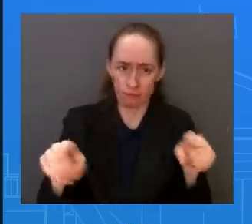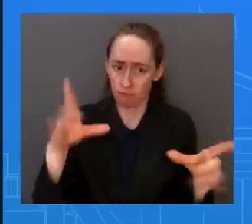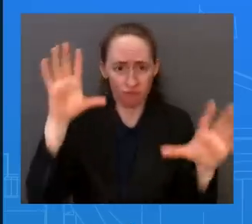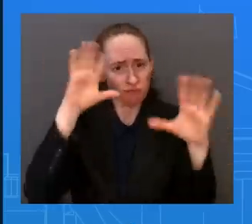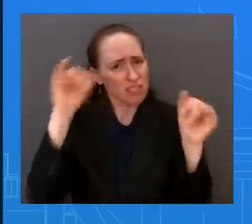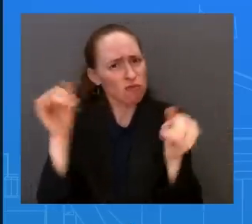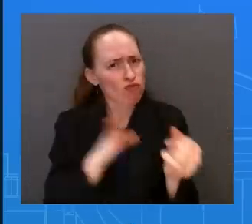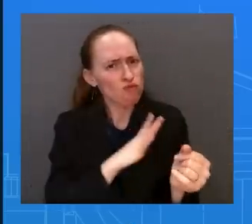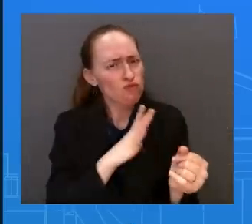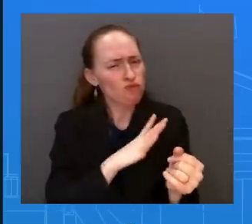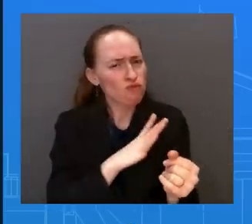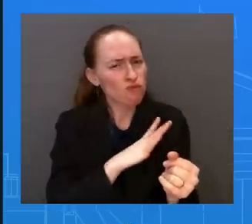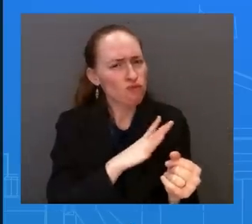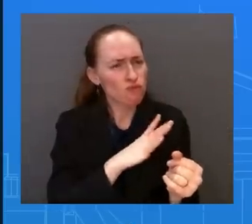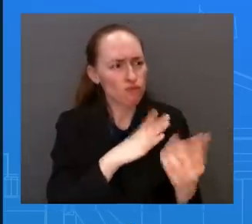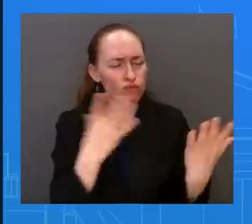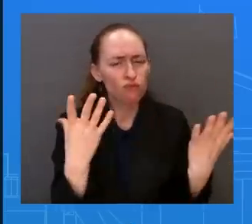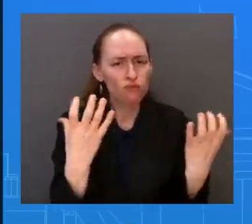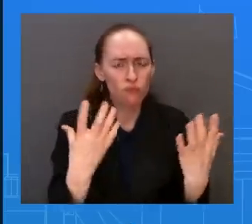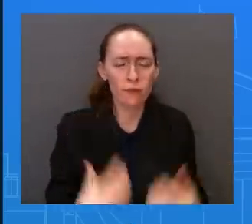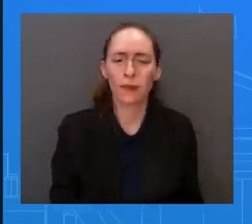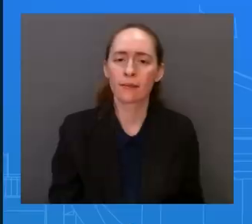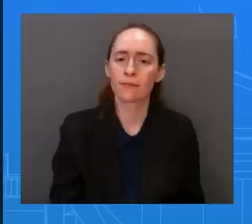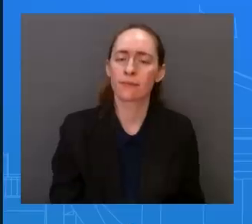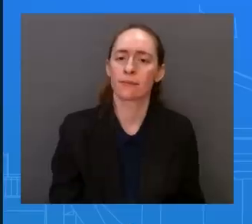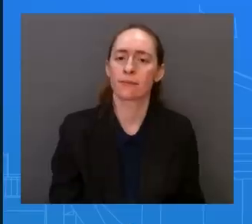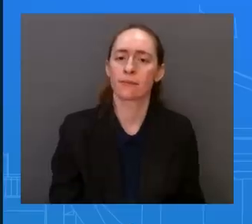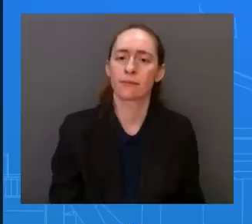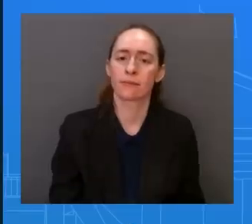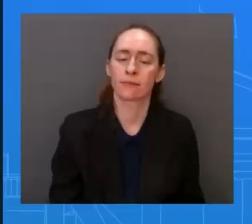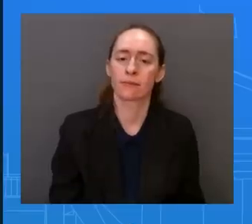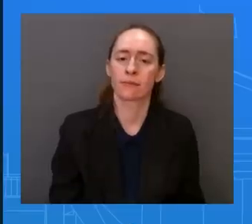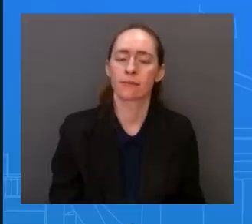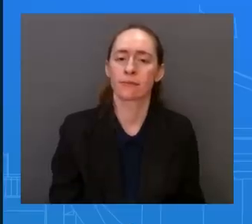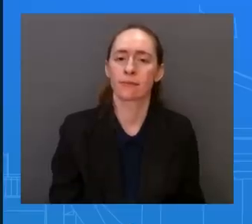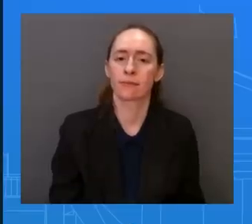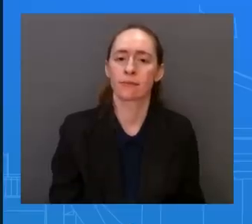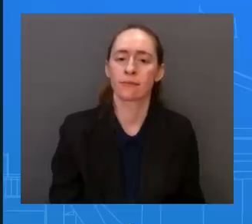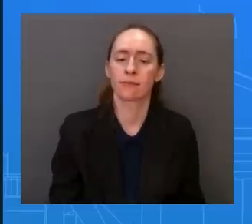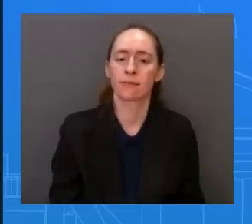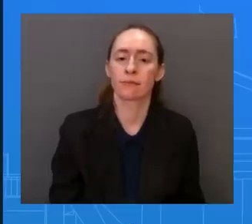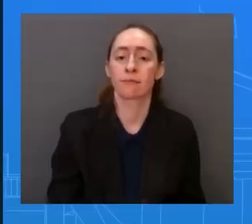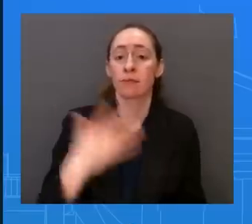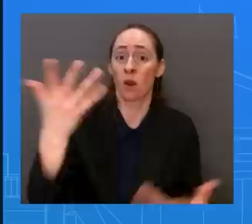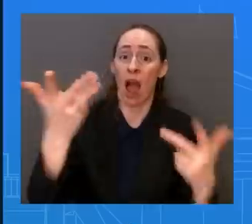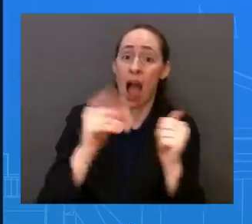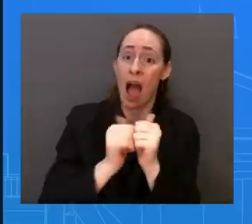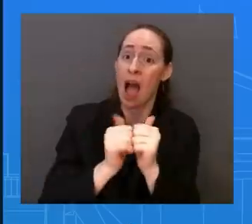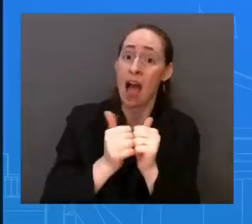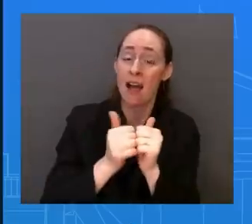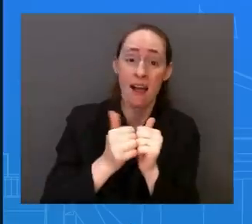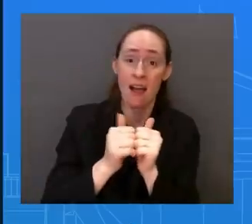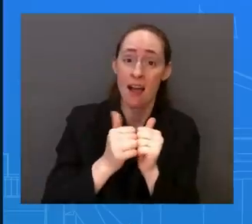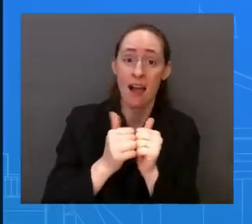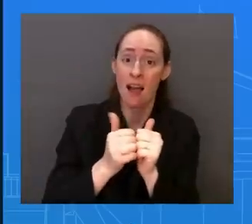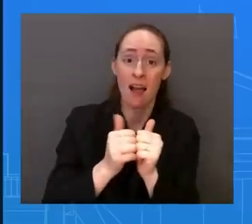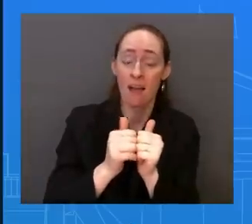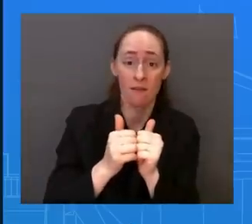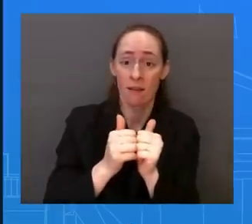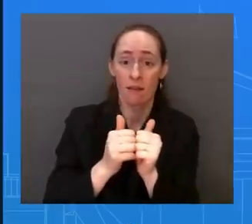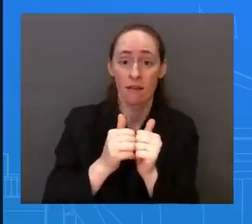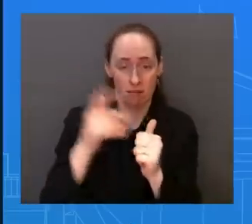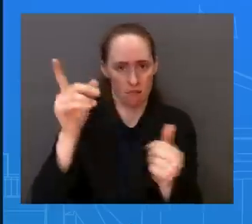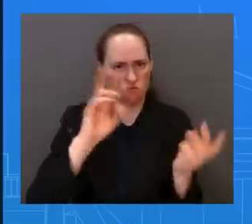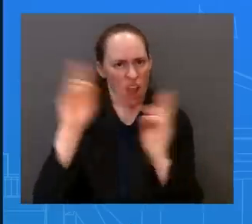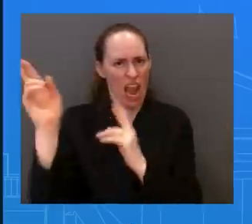frankly, the way to have that conversation is for the president to put out his budget plan, for House Republicans to put out their budget plan and then to have a